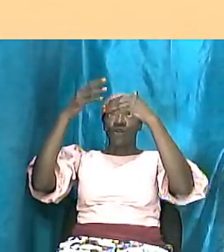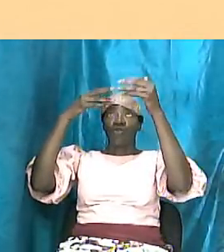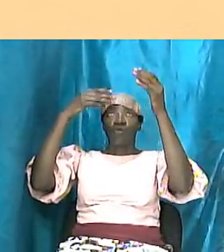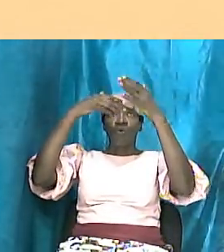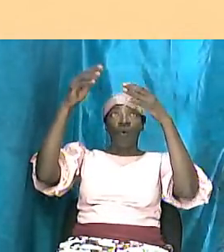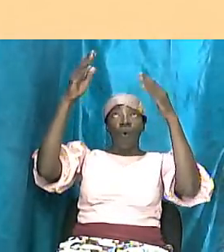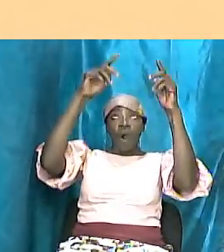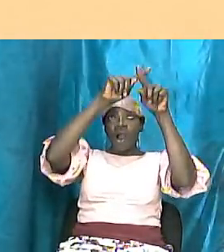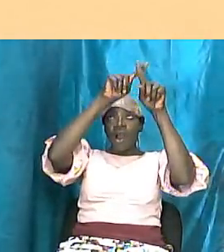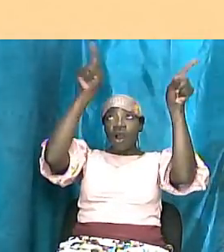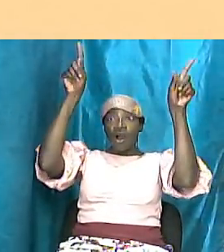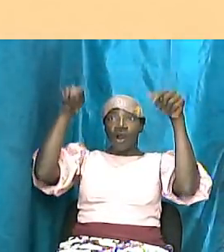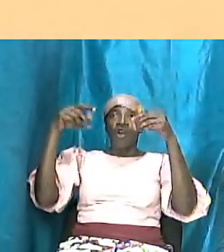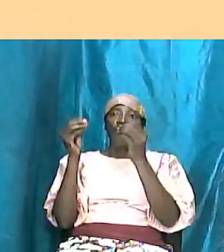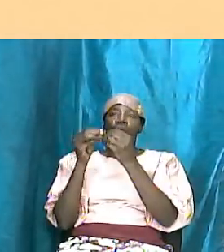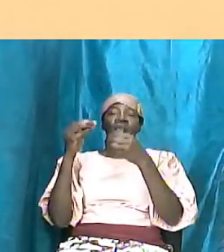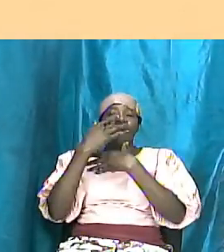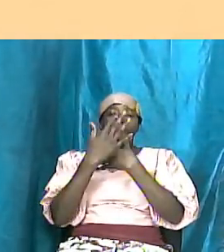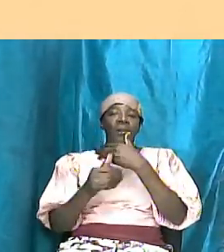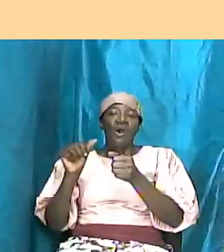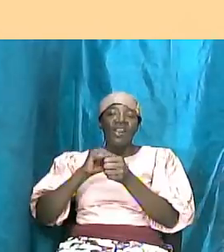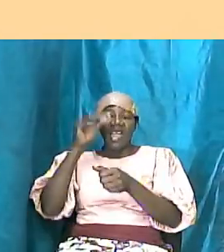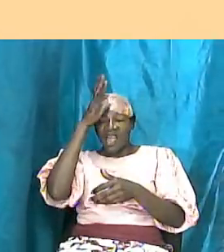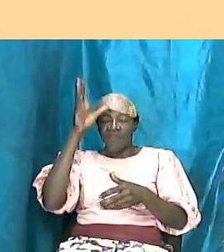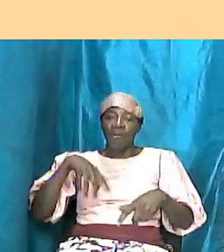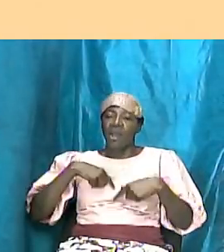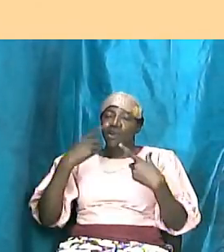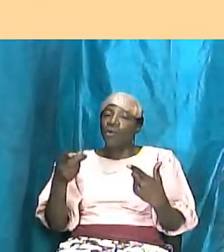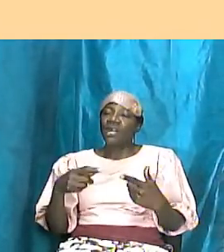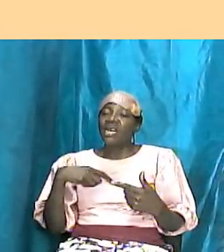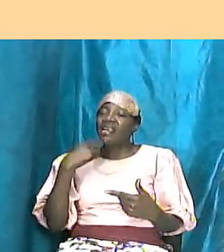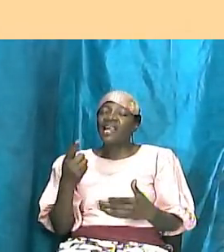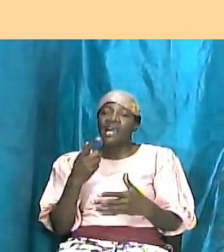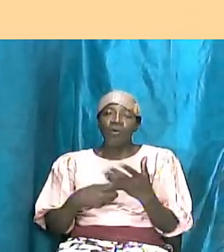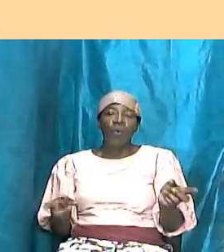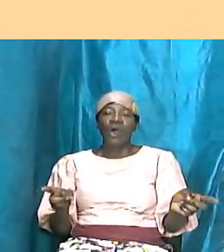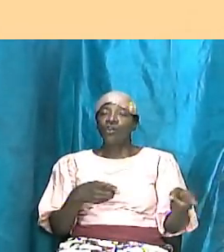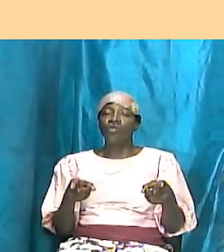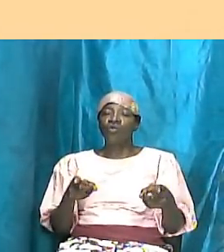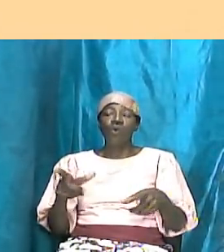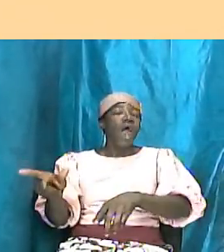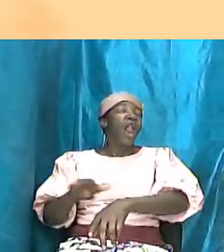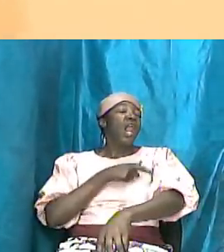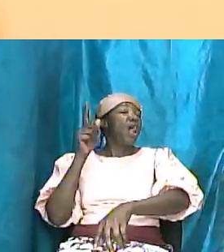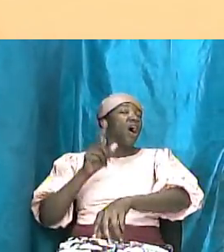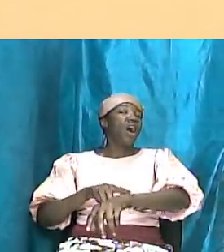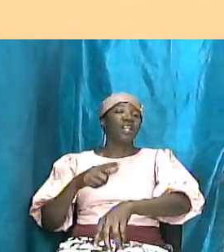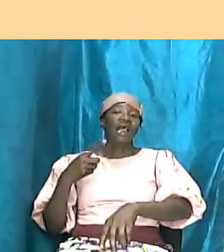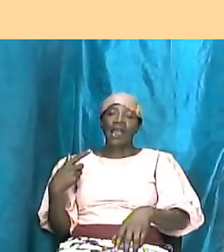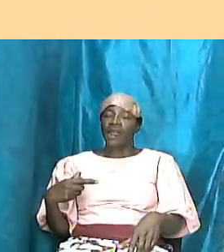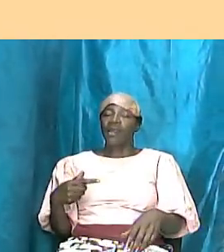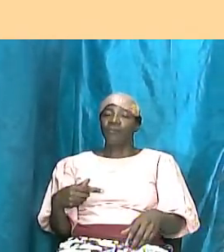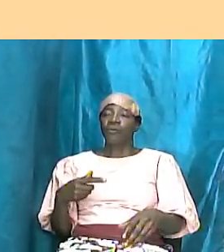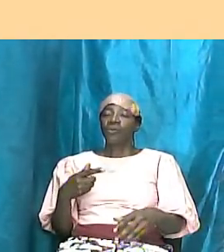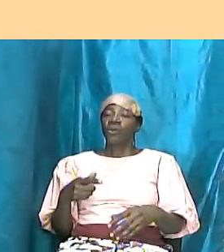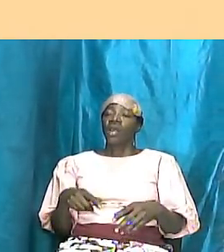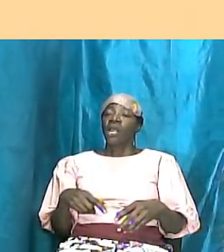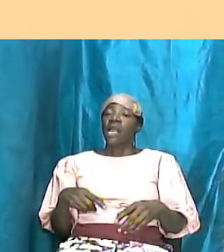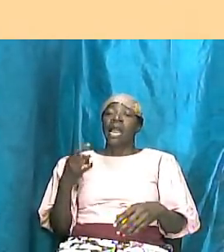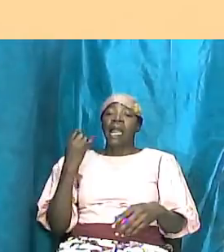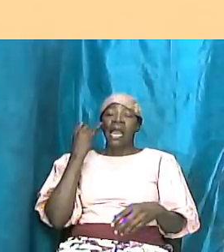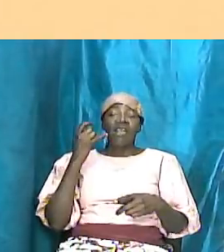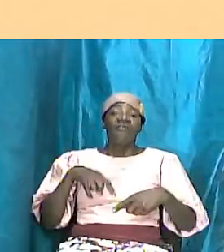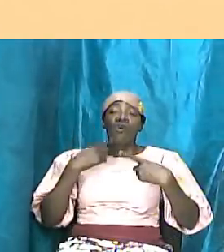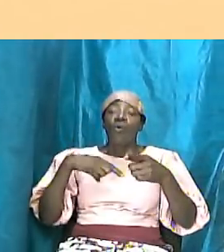And every man went in, and they were told what they were to do long in advance. And once you go inside that place